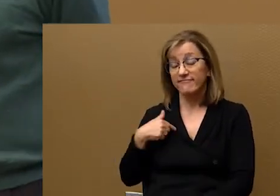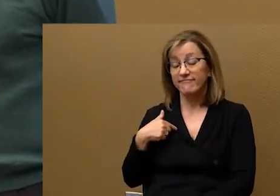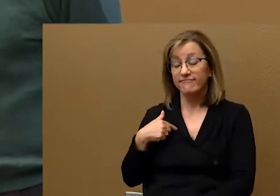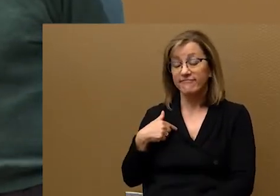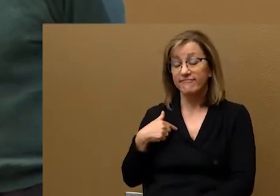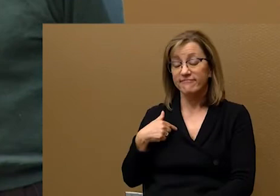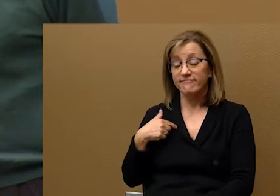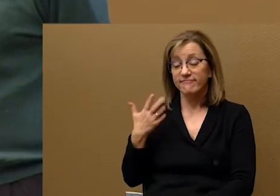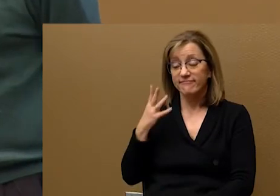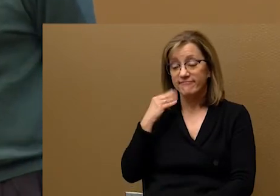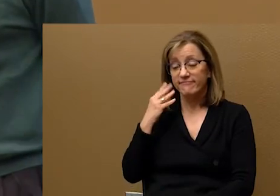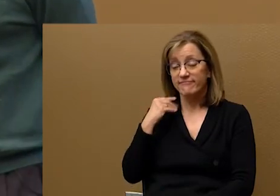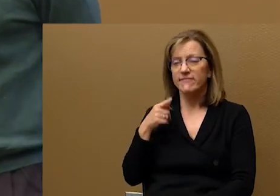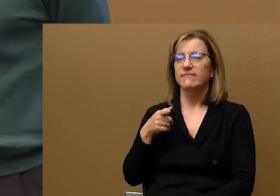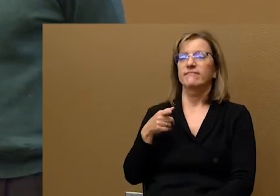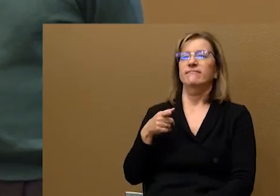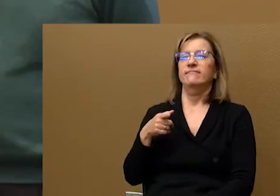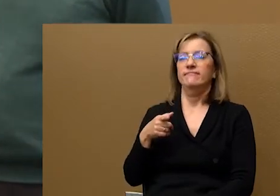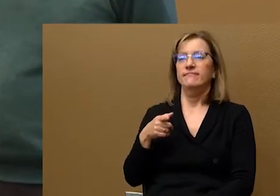And it made me